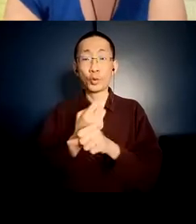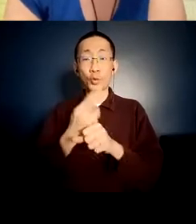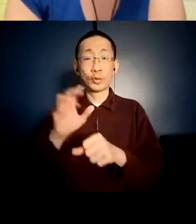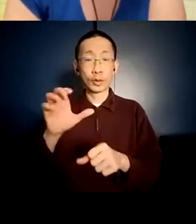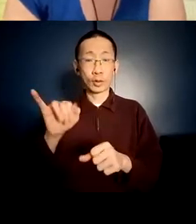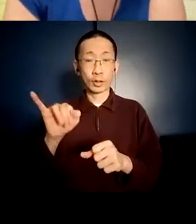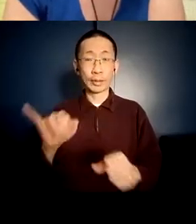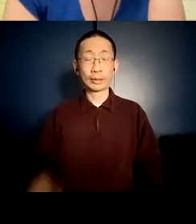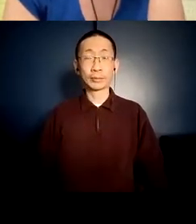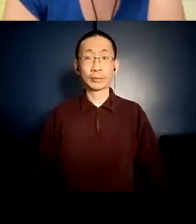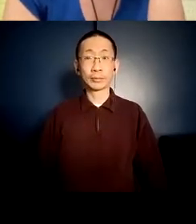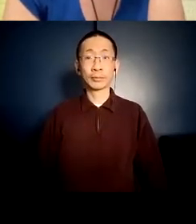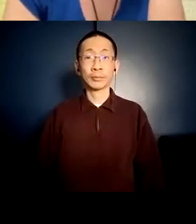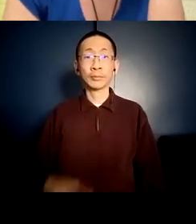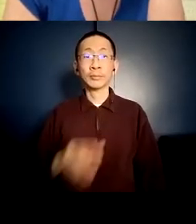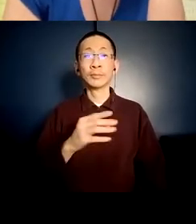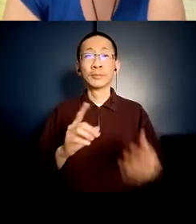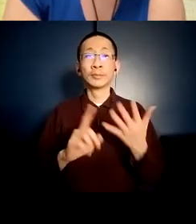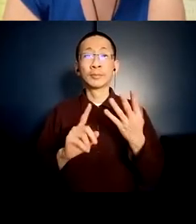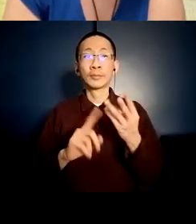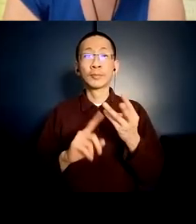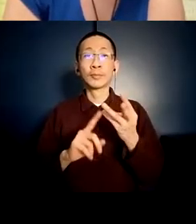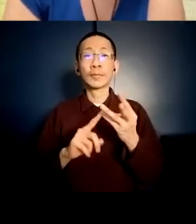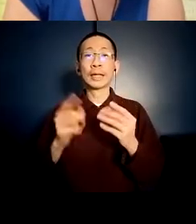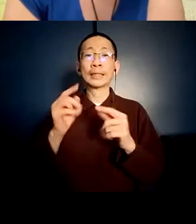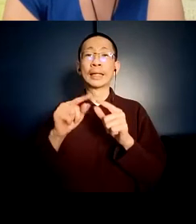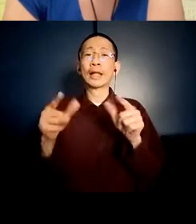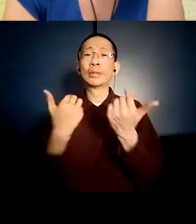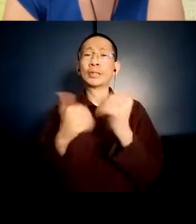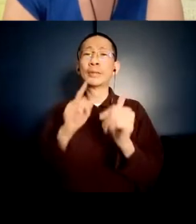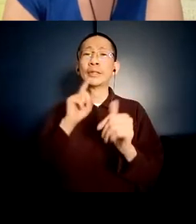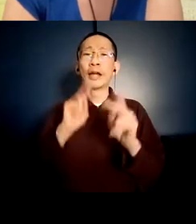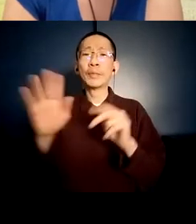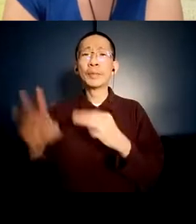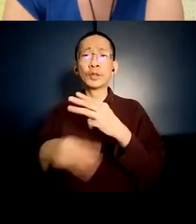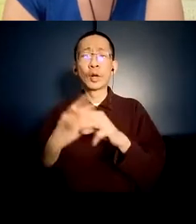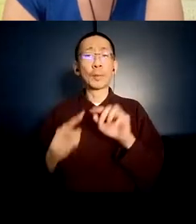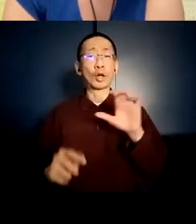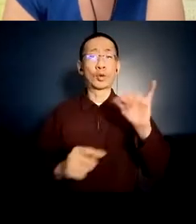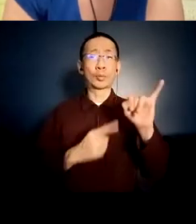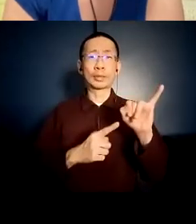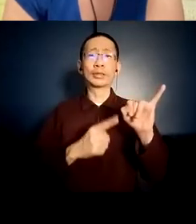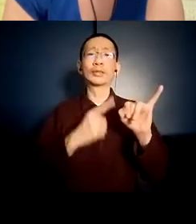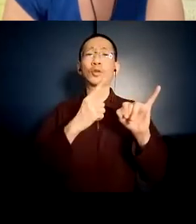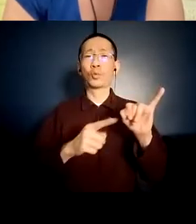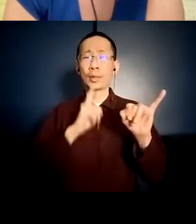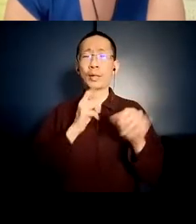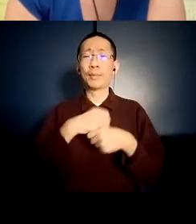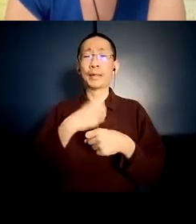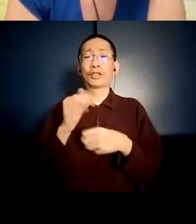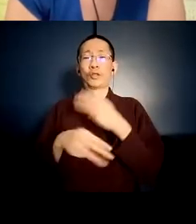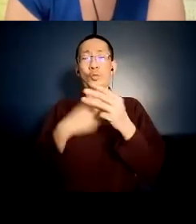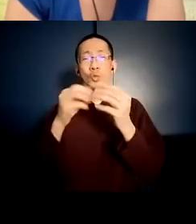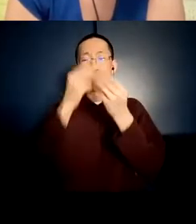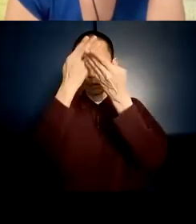implants, and that sign languages limit deaf people's world and cochlear implants are what broadens deaf